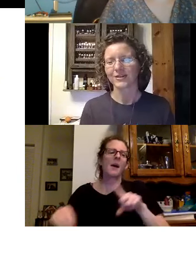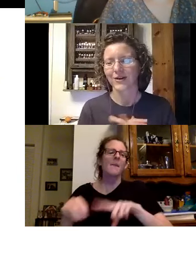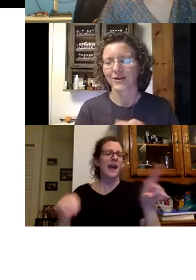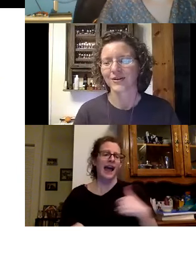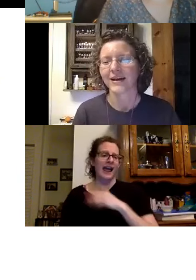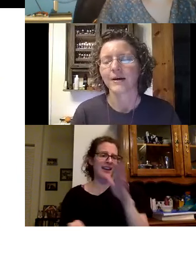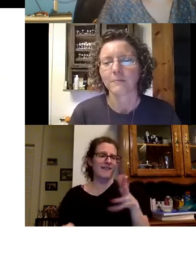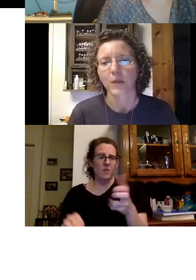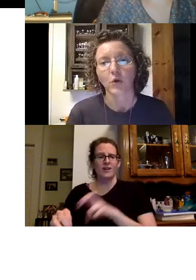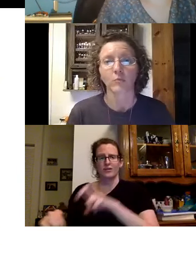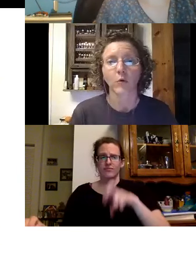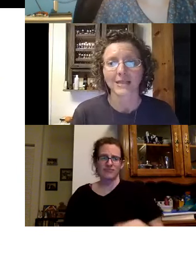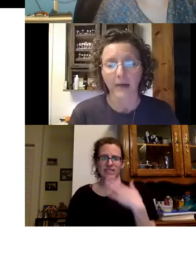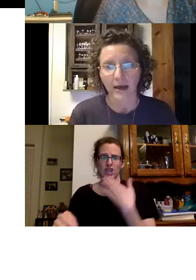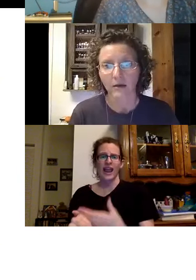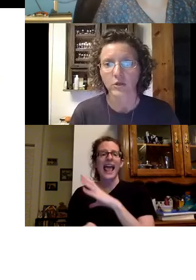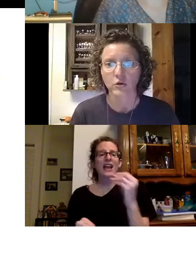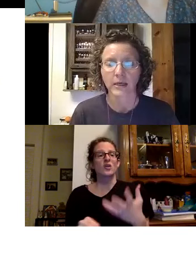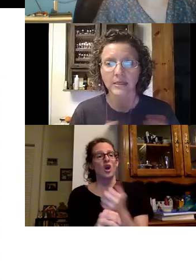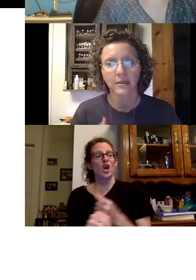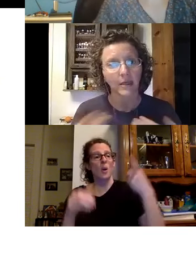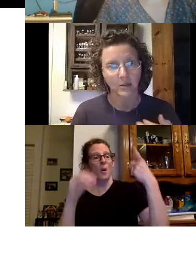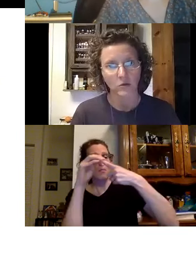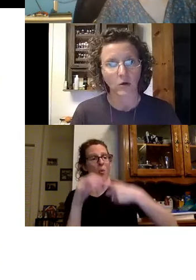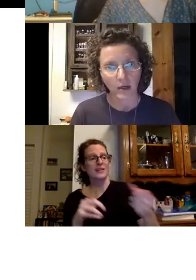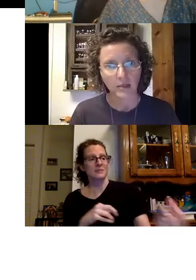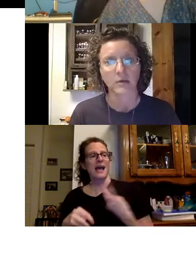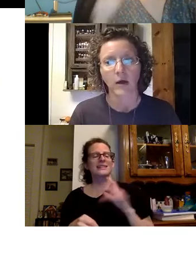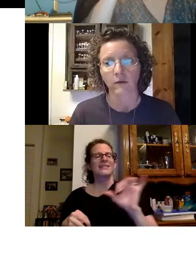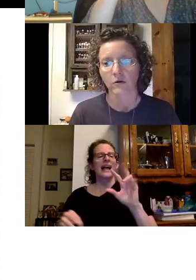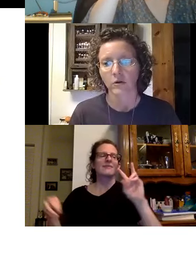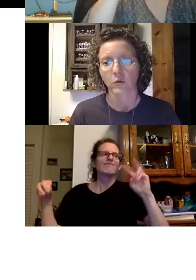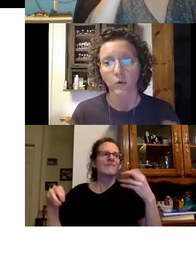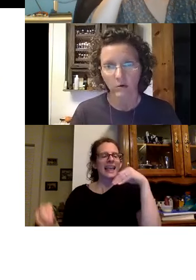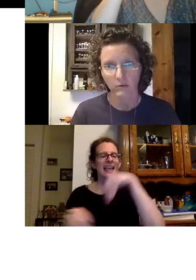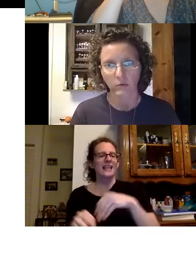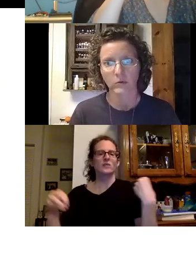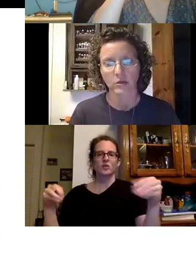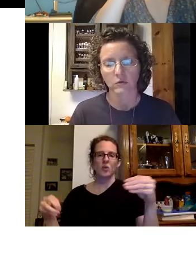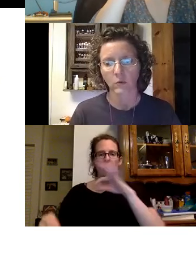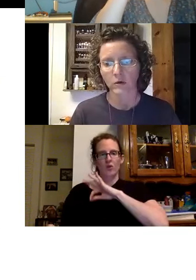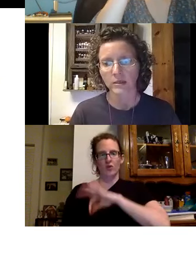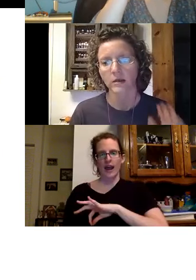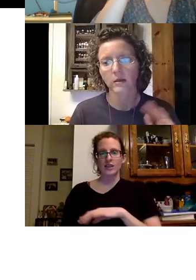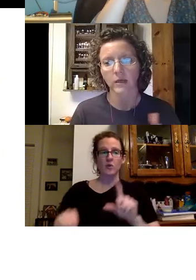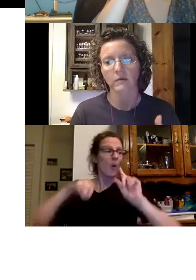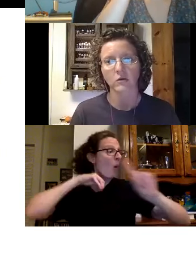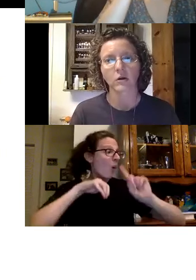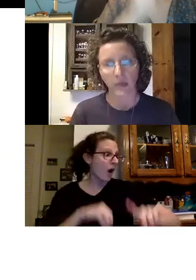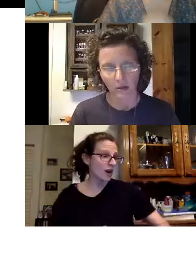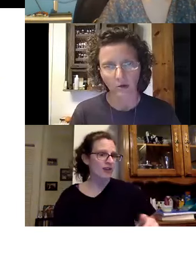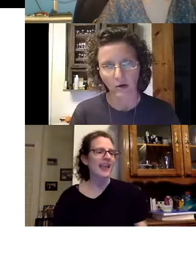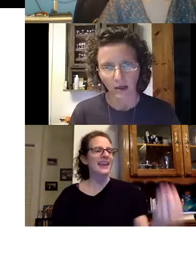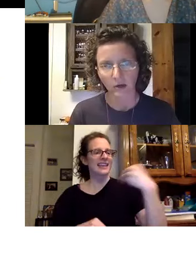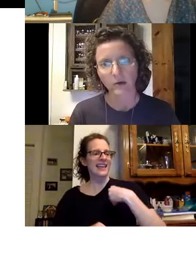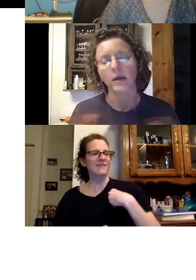also earn, you earn points back, which are basically like in-store credit. So after you order through Essential Rewards, Young Living gives you a credit